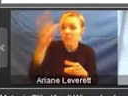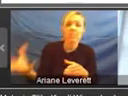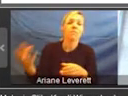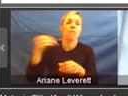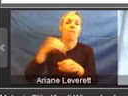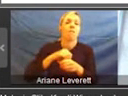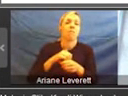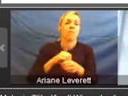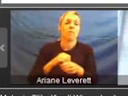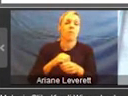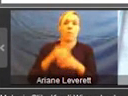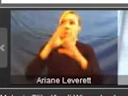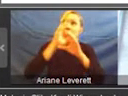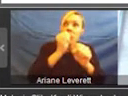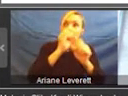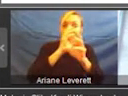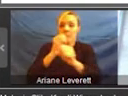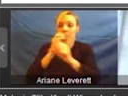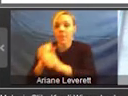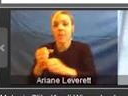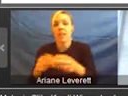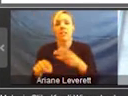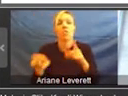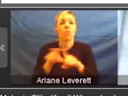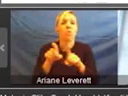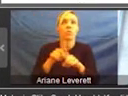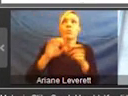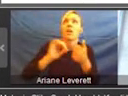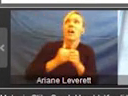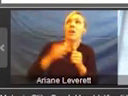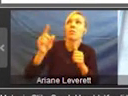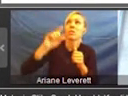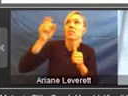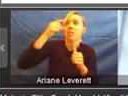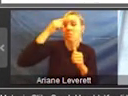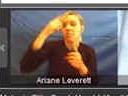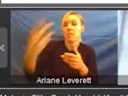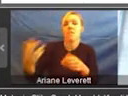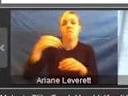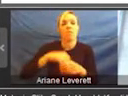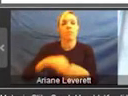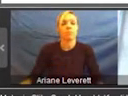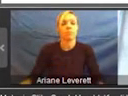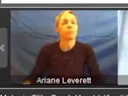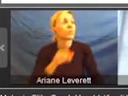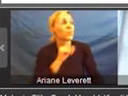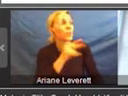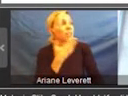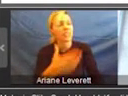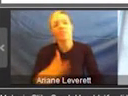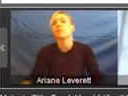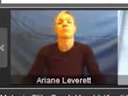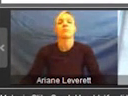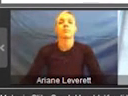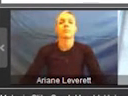also how to involve the government or governance level. Okay, thanks.